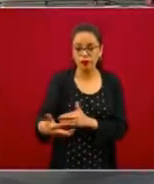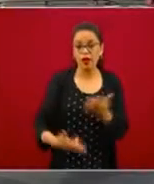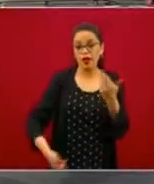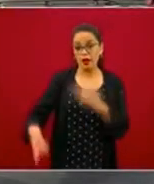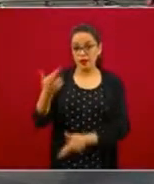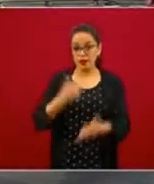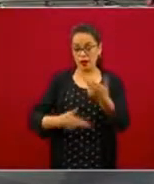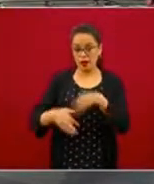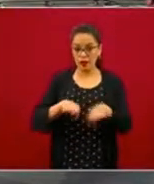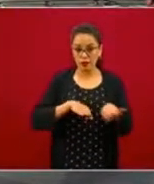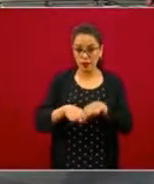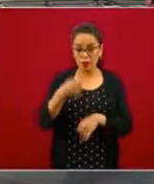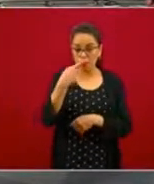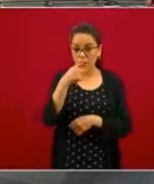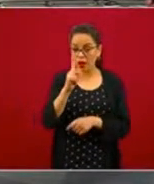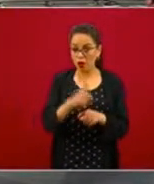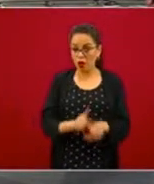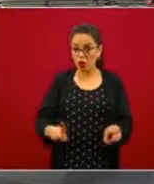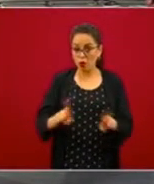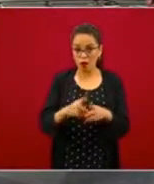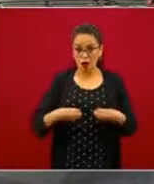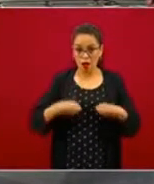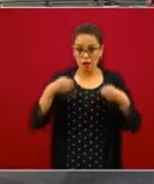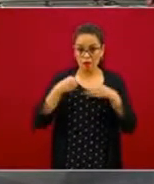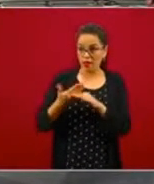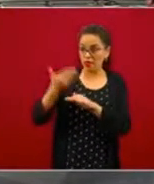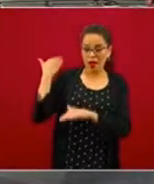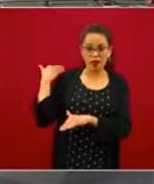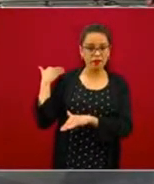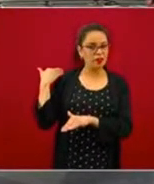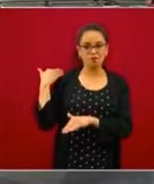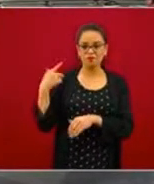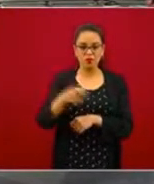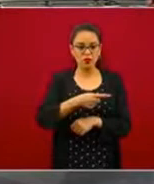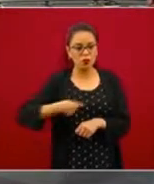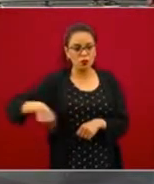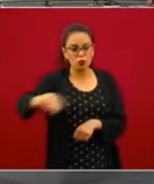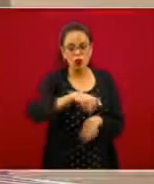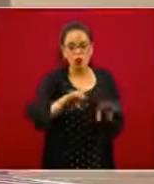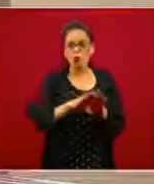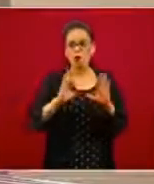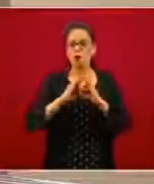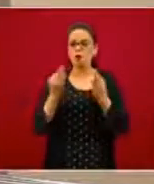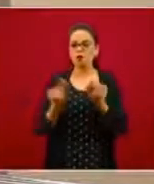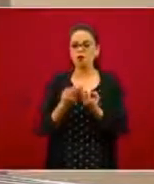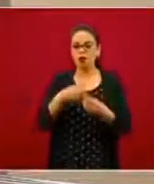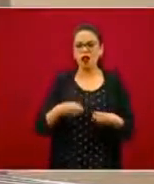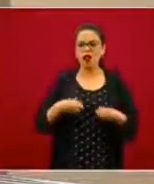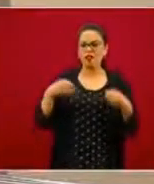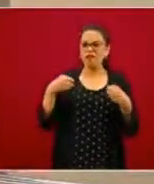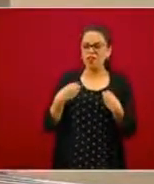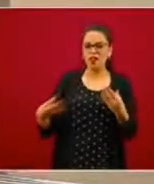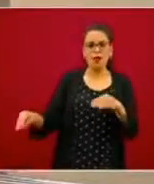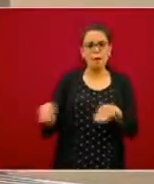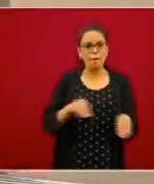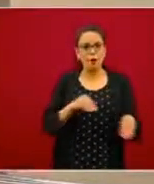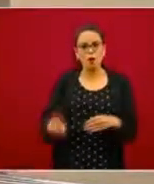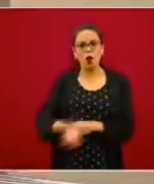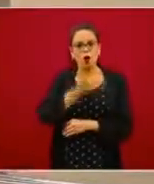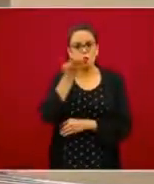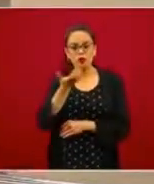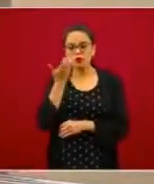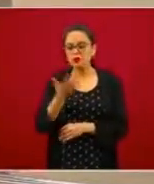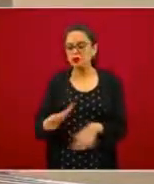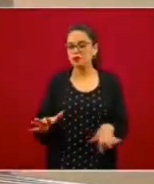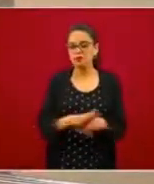y ya no va a ser We'll go igual. back to La vida ya work no va a and ser life will igual. not be the El same. entorno, The las conductas, environment, the los hábitos behavior, deben de haber habits cambiado. must Si no